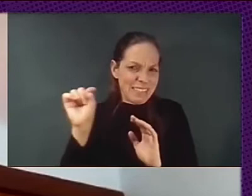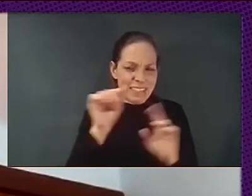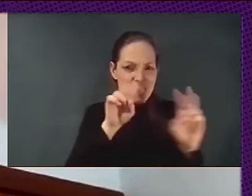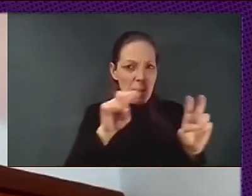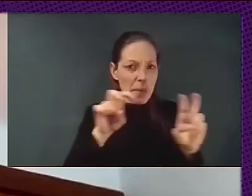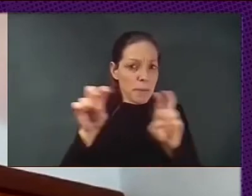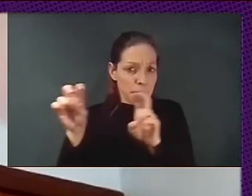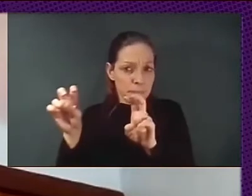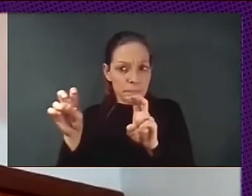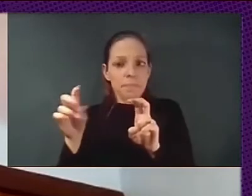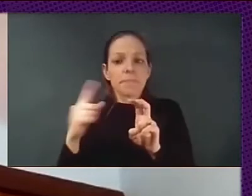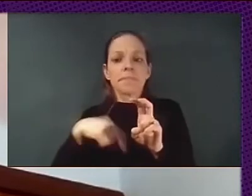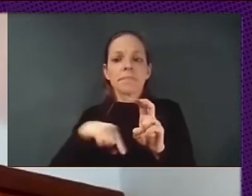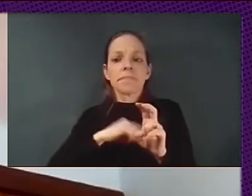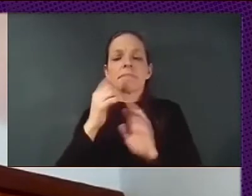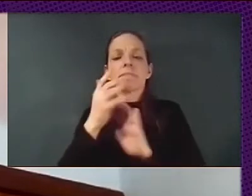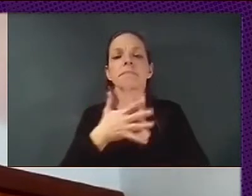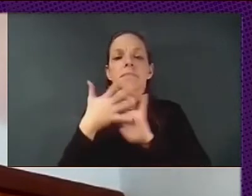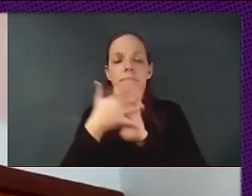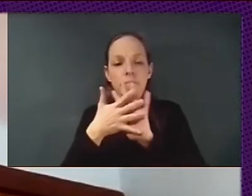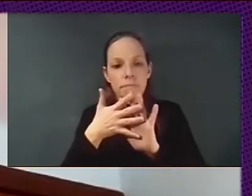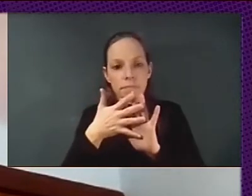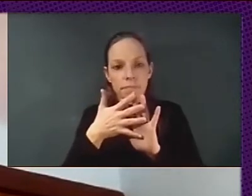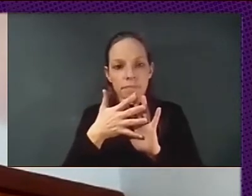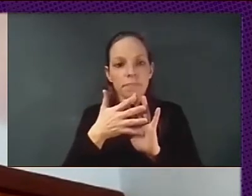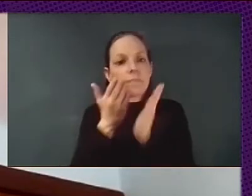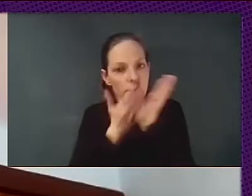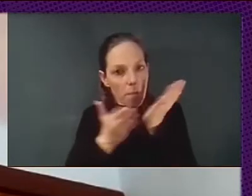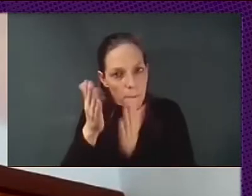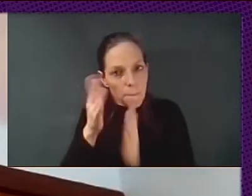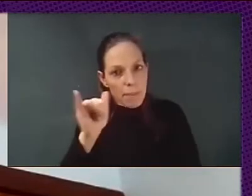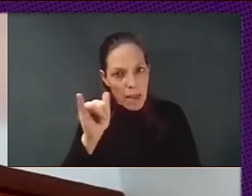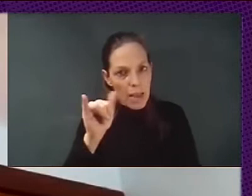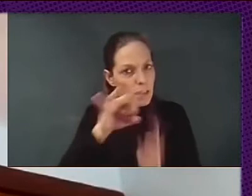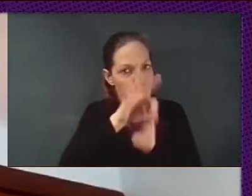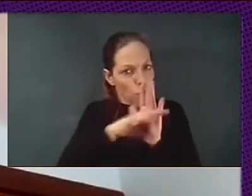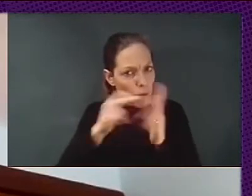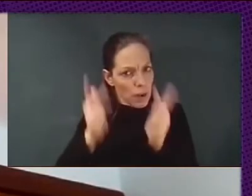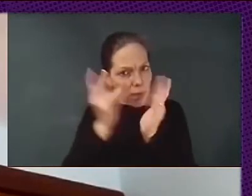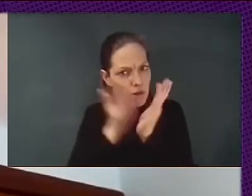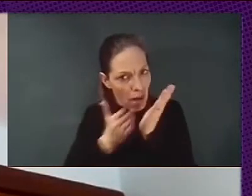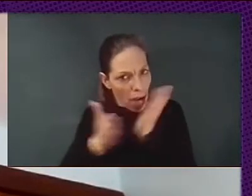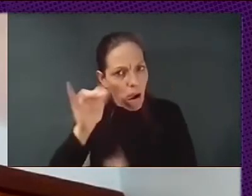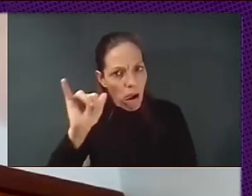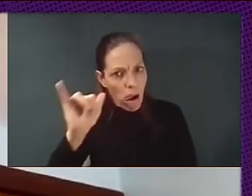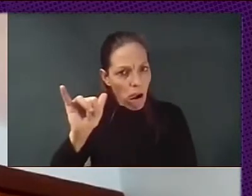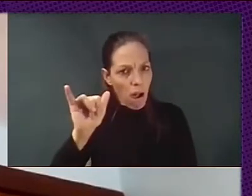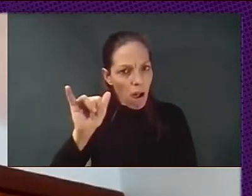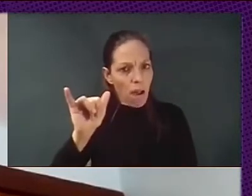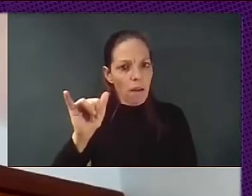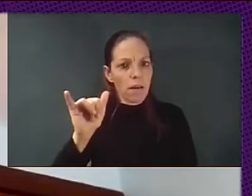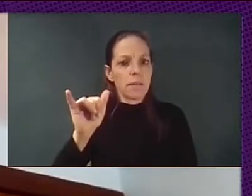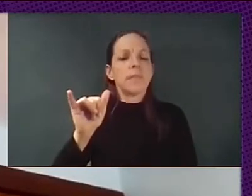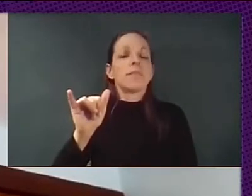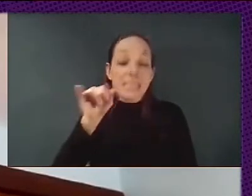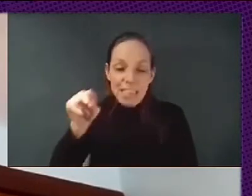that are there. So we can start putting that stuff into schools, especially in the Global South, where a lot of people will